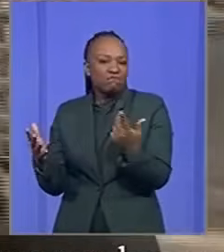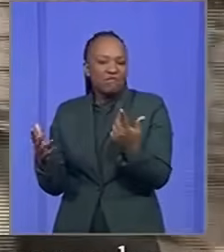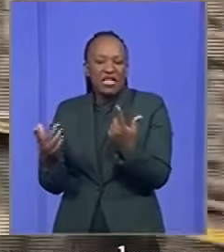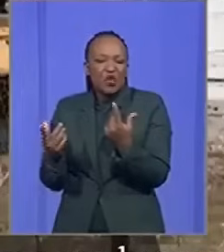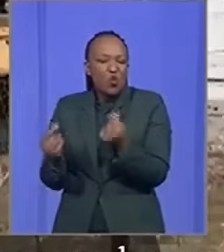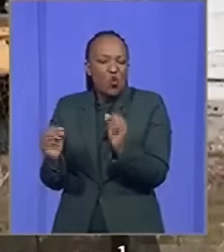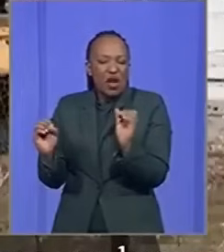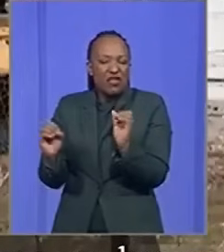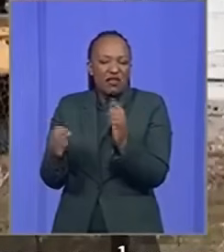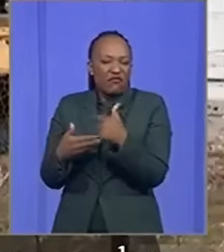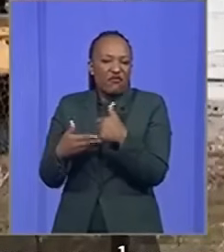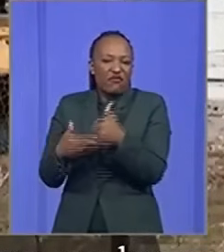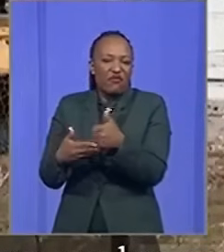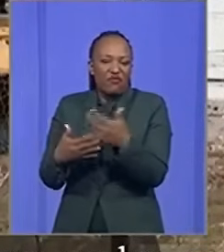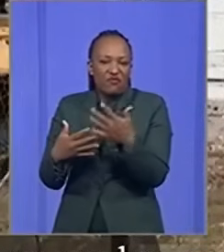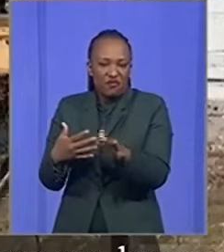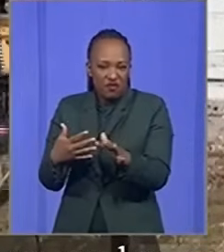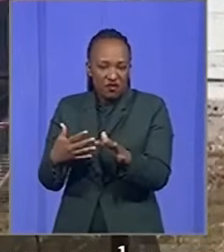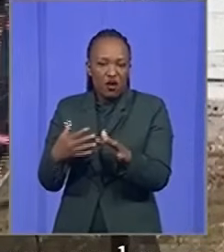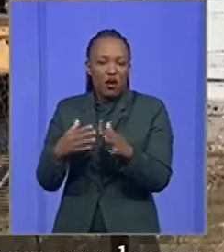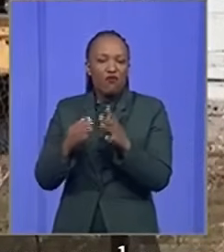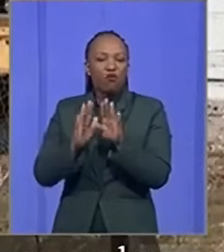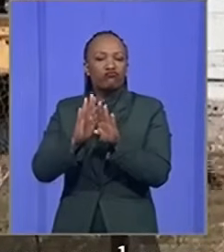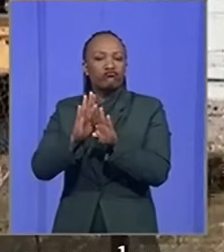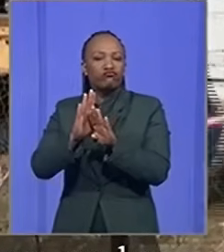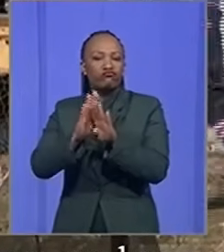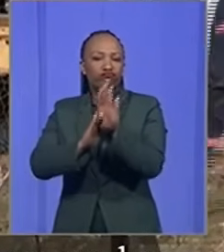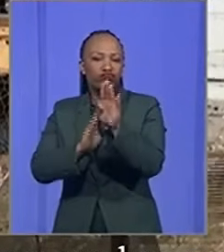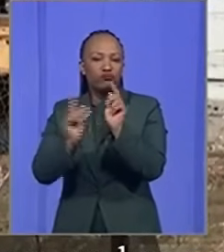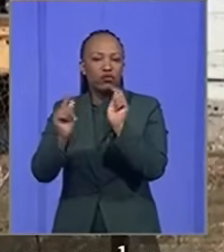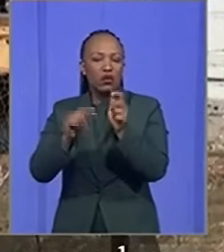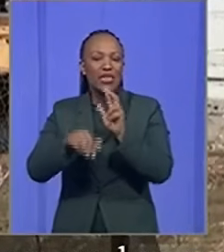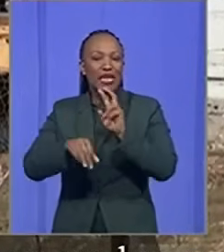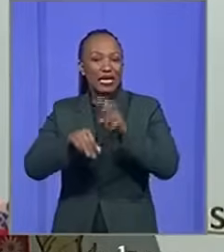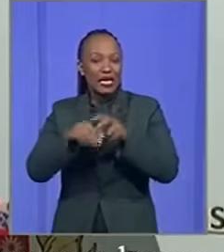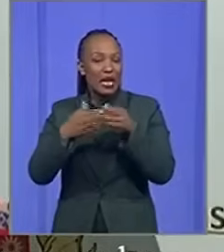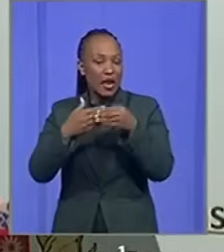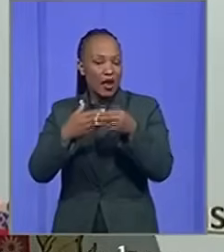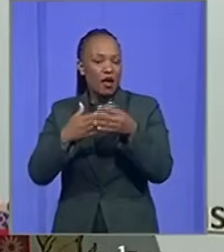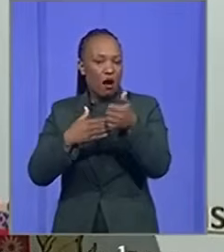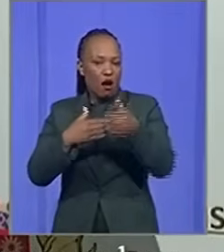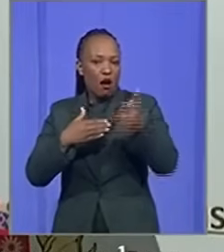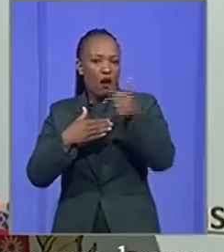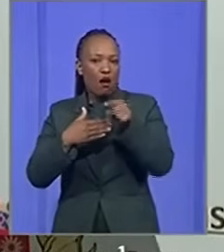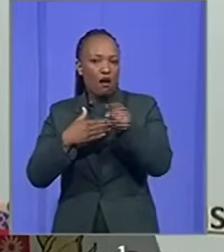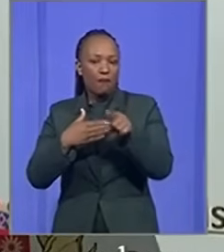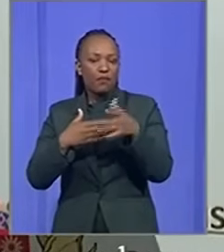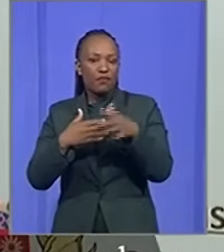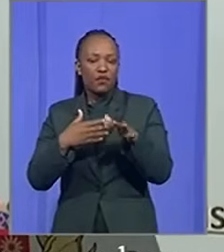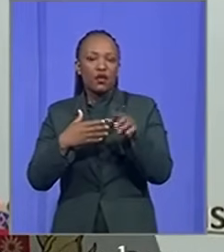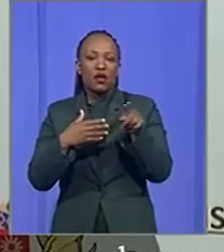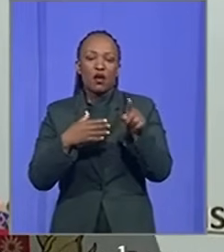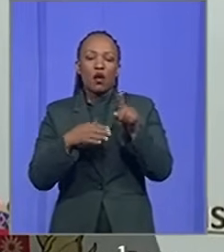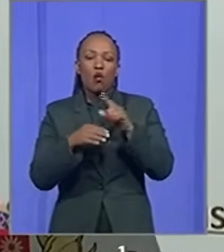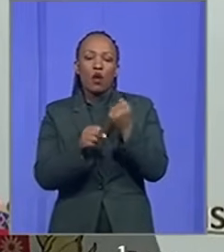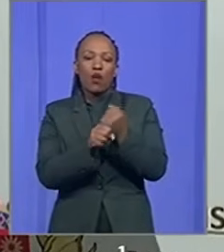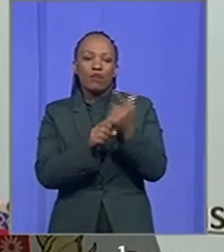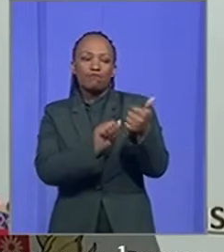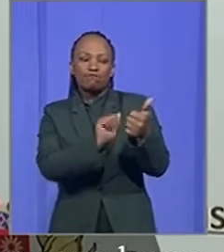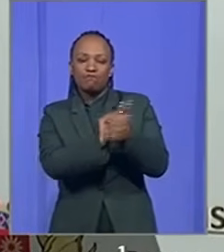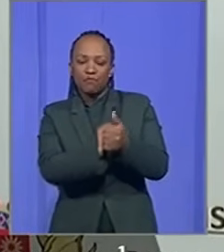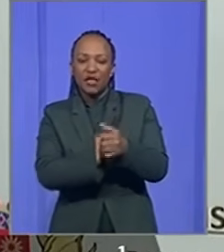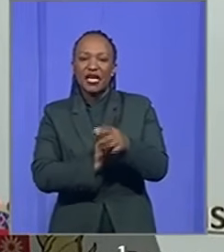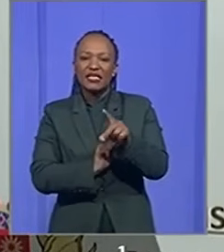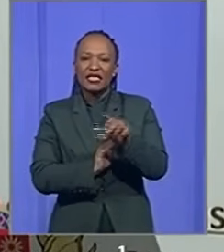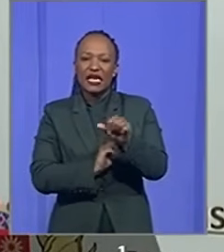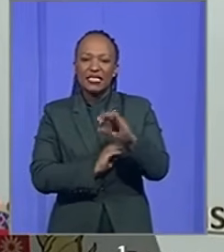etsetse letho lenaneng la morafo la ntshetsopele ka ba hloka boetapele. Lefapha la puso ya kopanelo le ditaba tsa setso le re